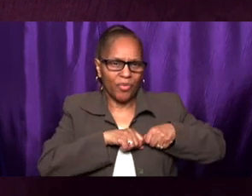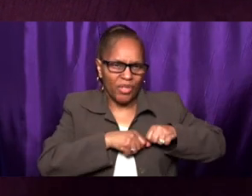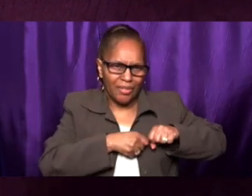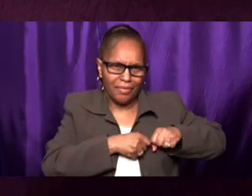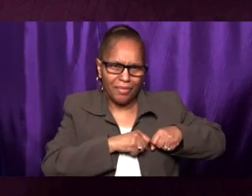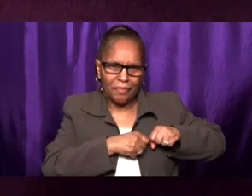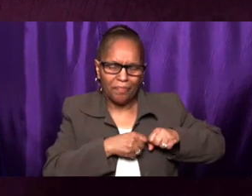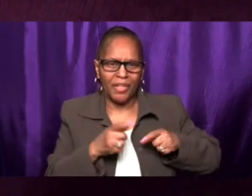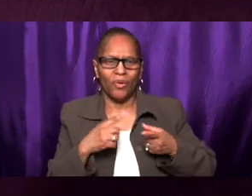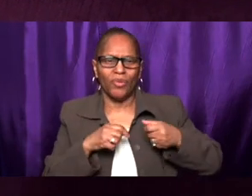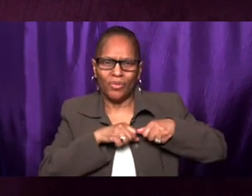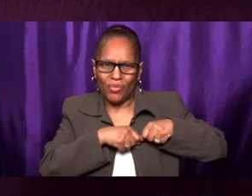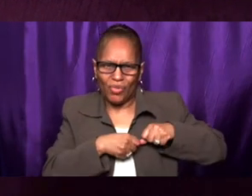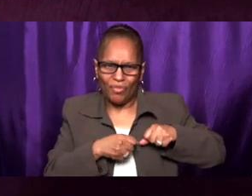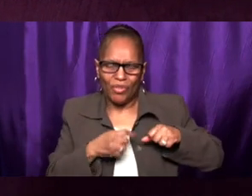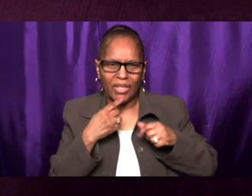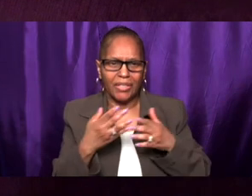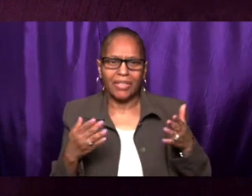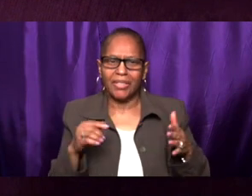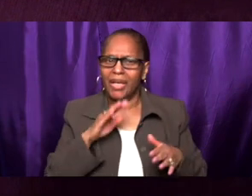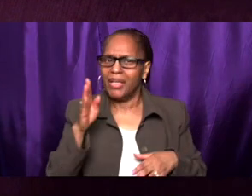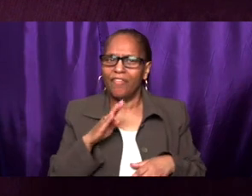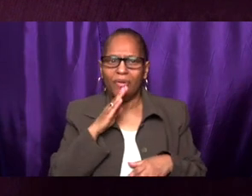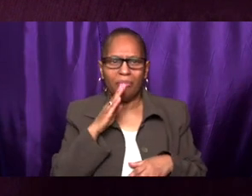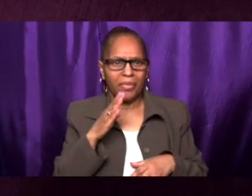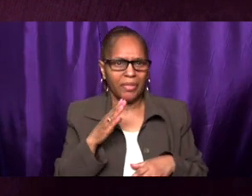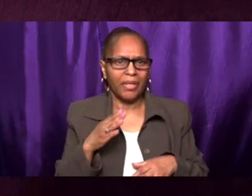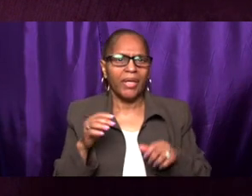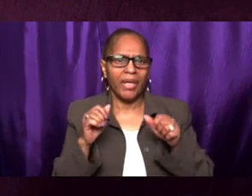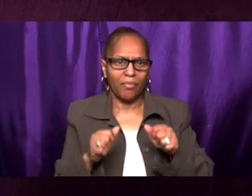When you're grieving, you say stuff like, I'll never be able to again.